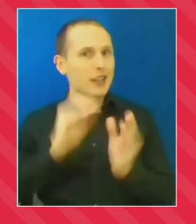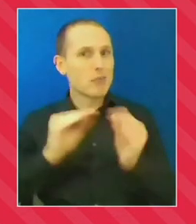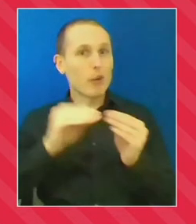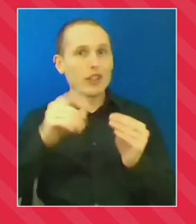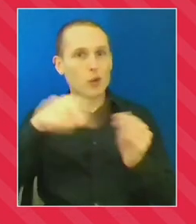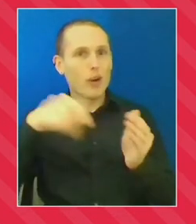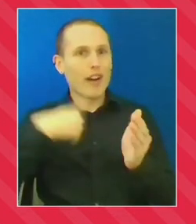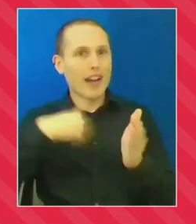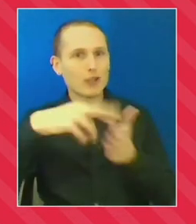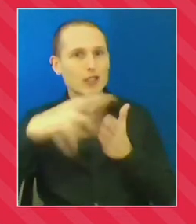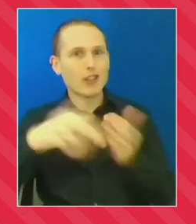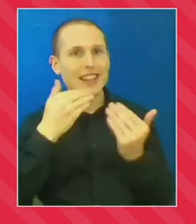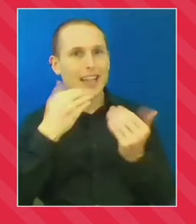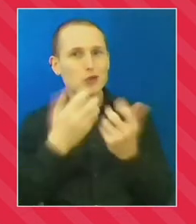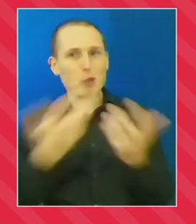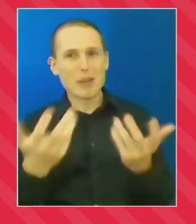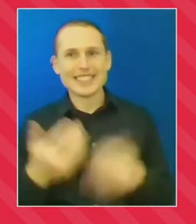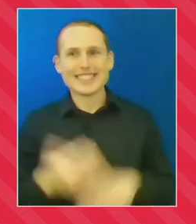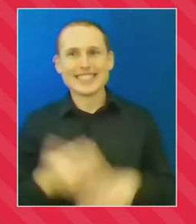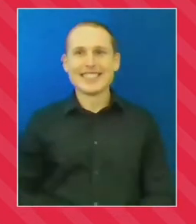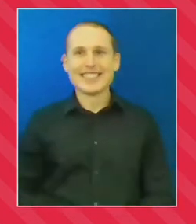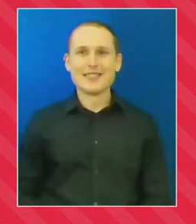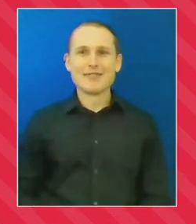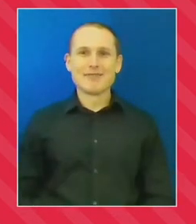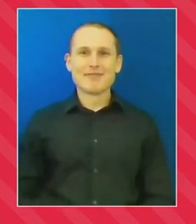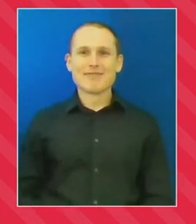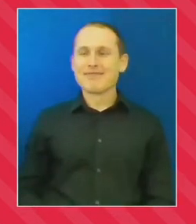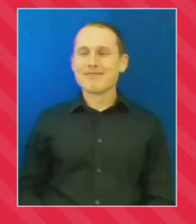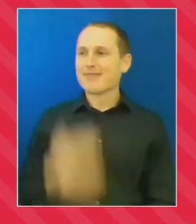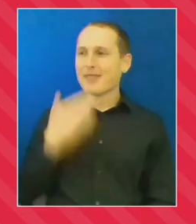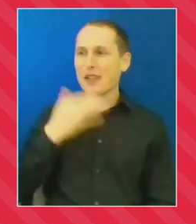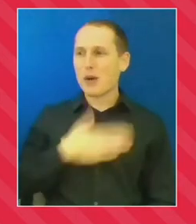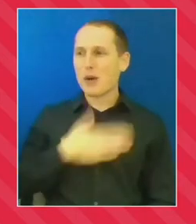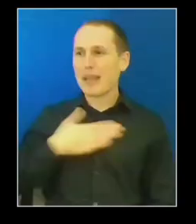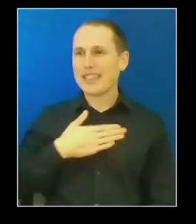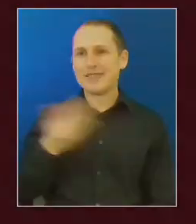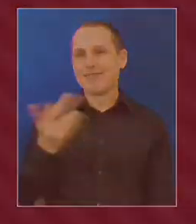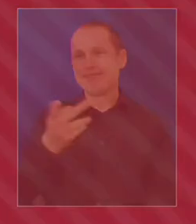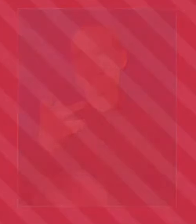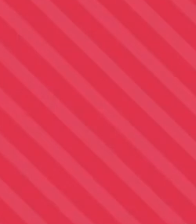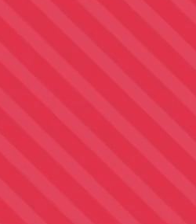you so much. Thanks. Thank you, Stacey. Pleasure. Thank you, Gordon. Take care. Thanks, Andrew.